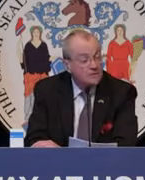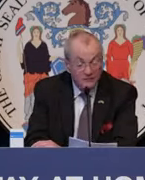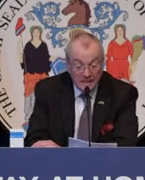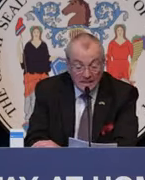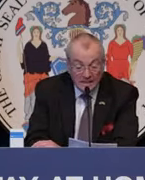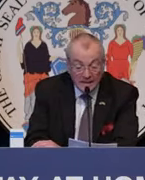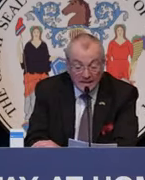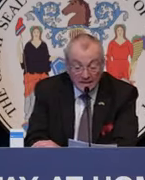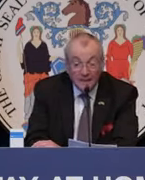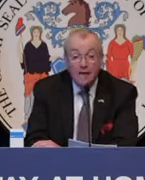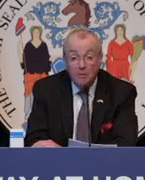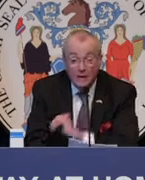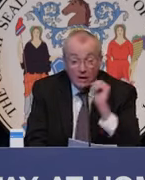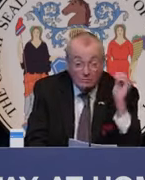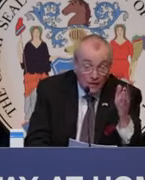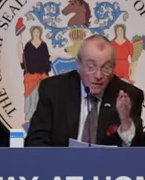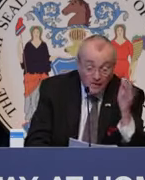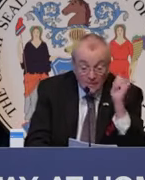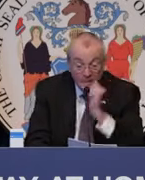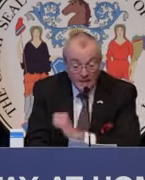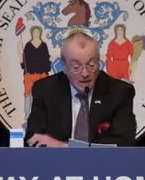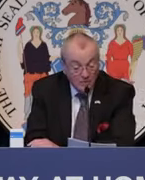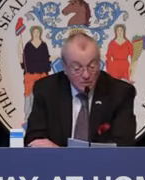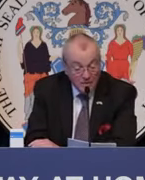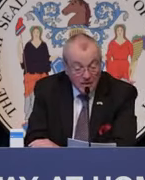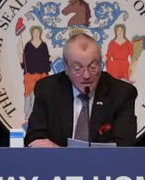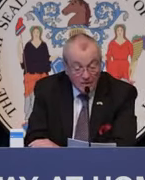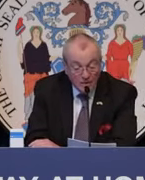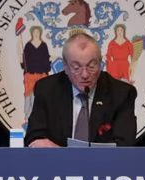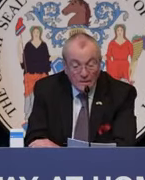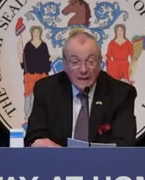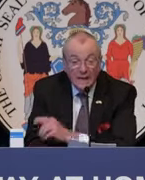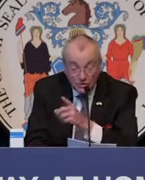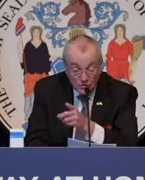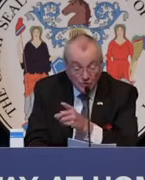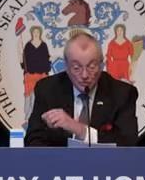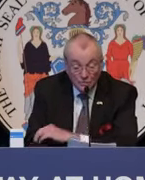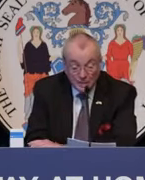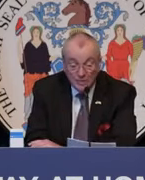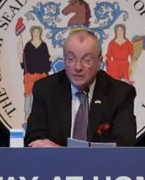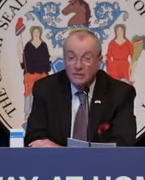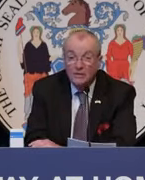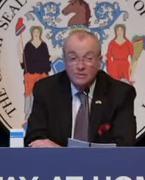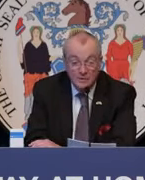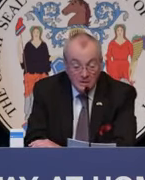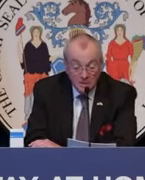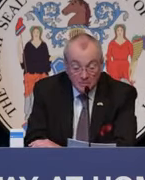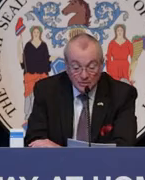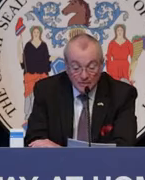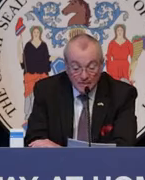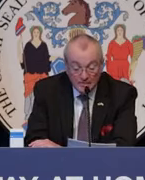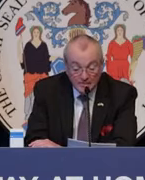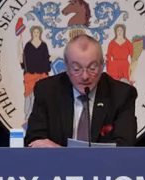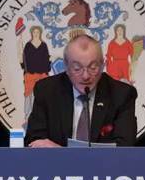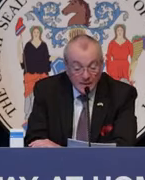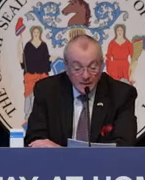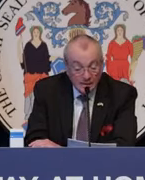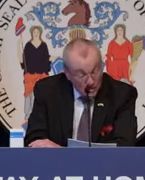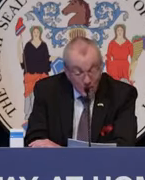York, Pennsylvania, and Connecticut, led by our very own Congresswoman Mikey Sherrill, and New Jersey Republican, another friend, Peter